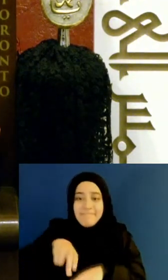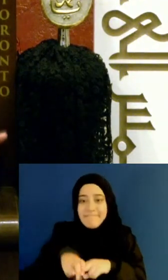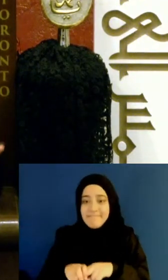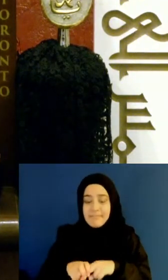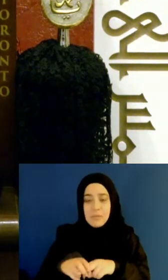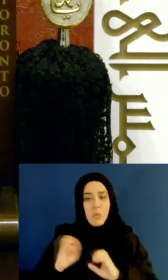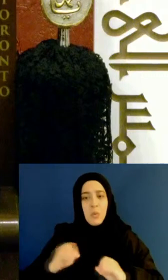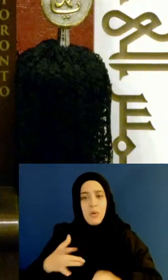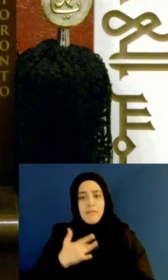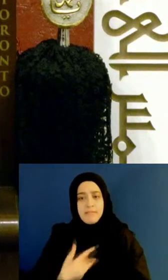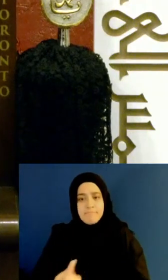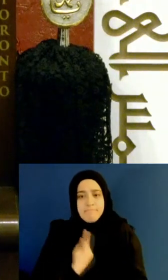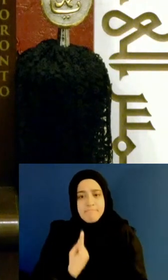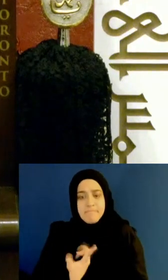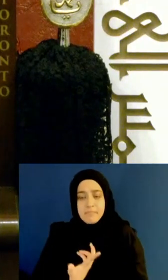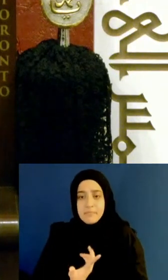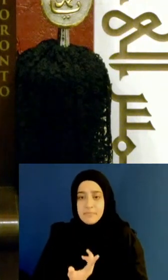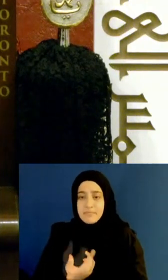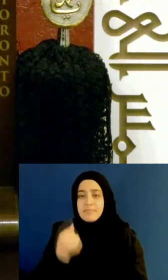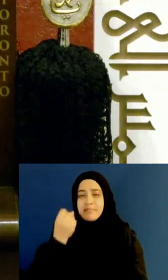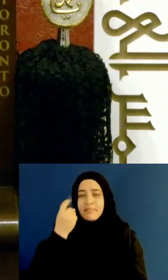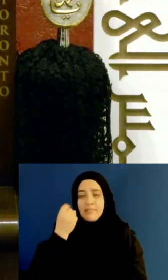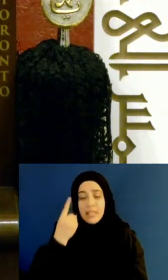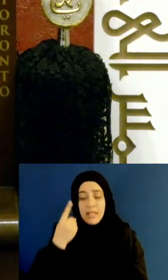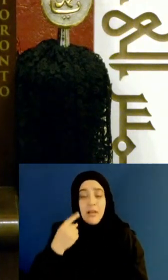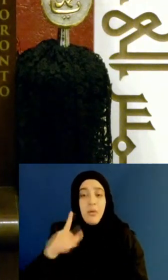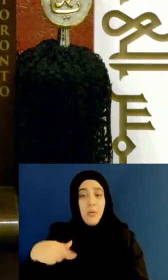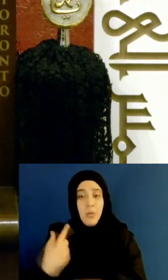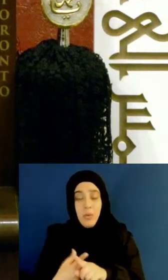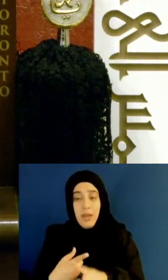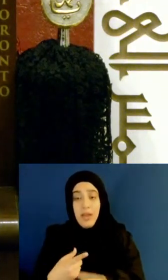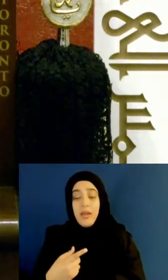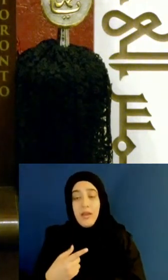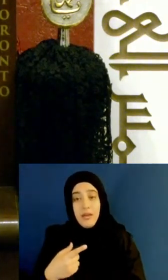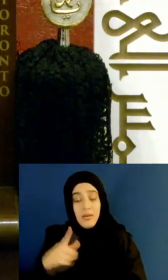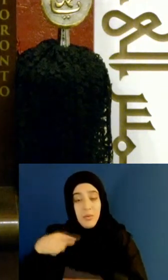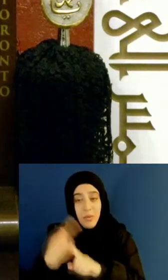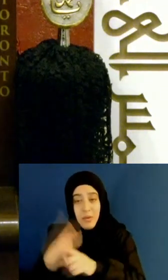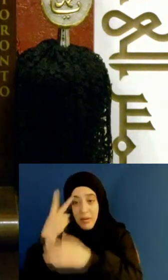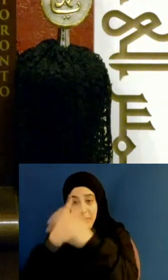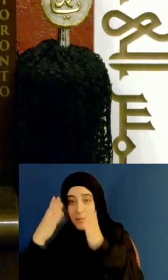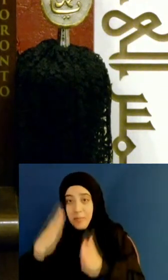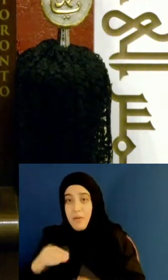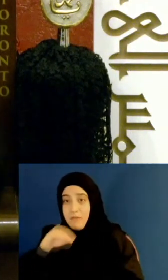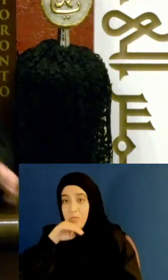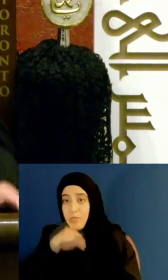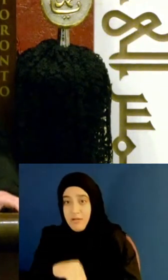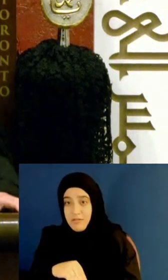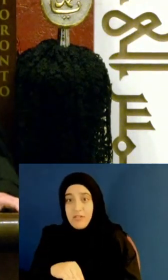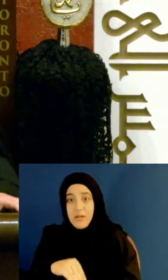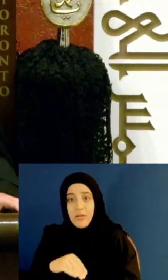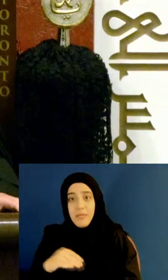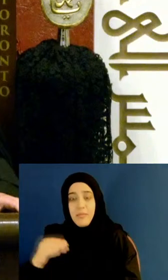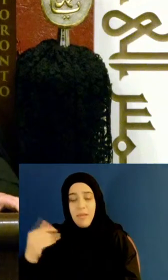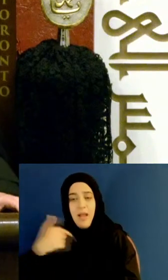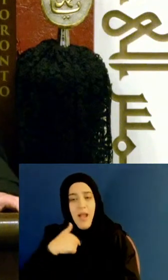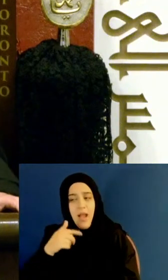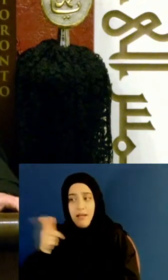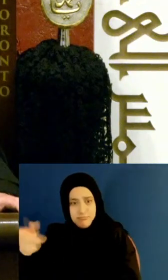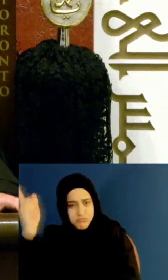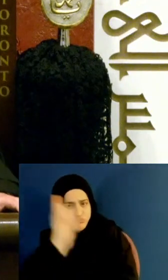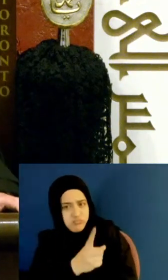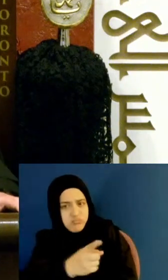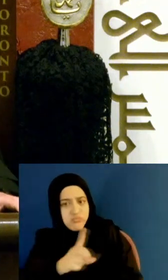a tantrum inside. When Rasulullah was rebuking him, I would take the opportunity to add more kerosene into the lighting fire.